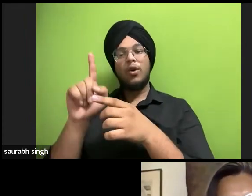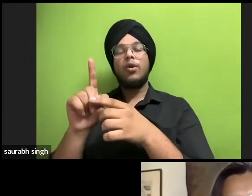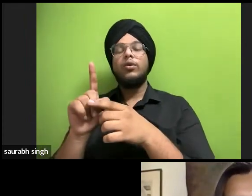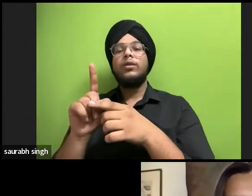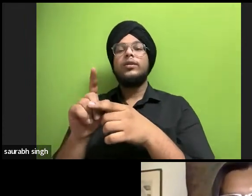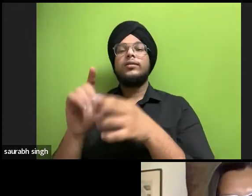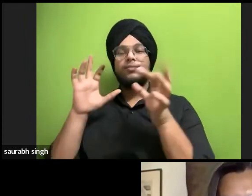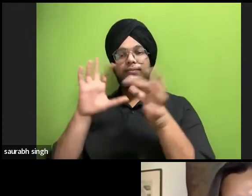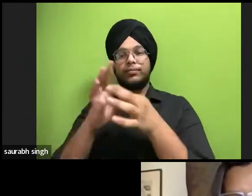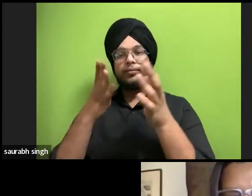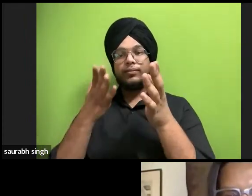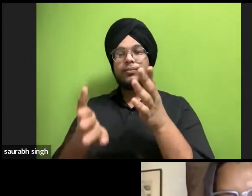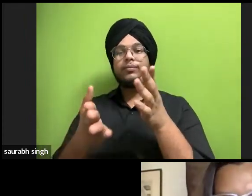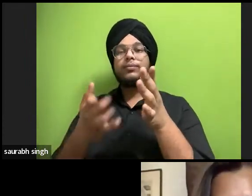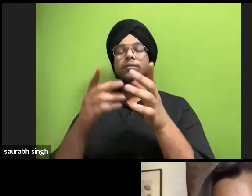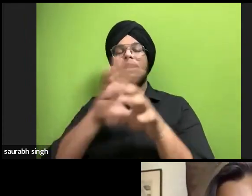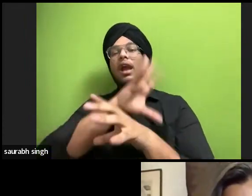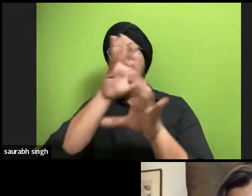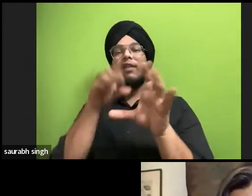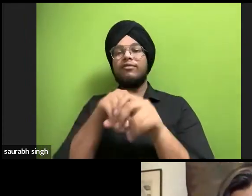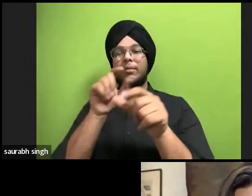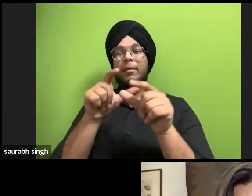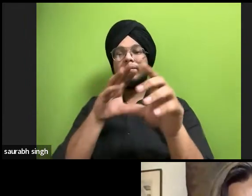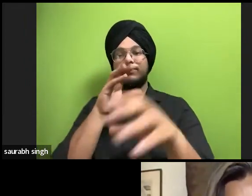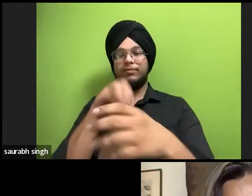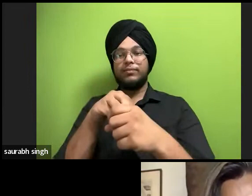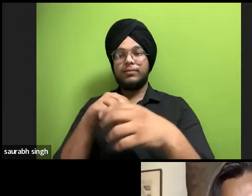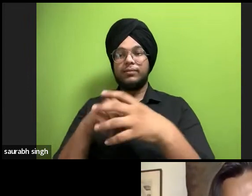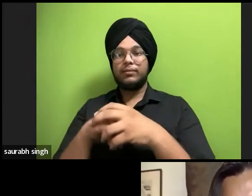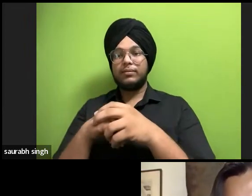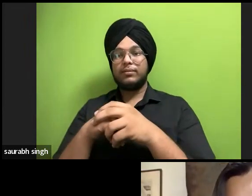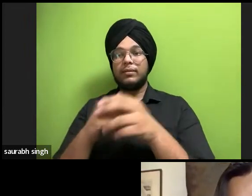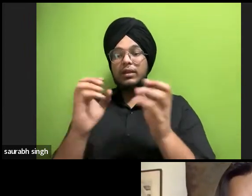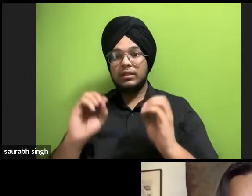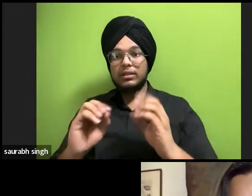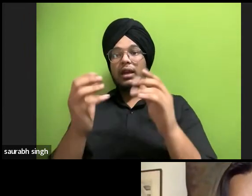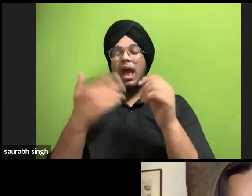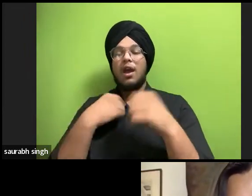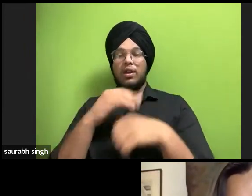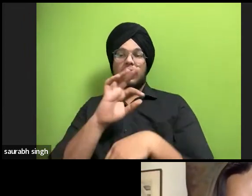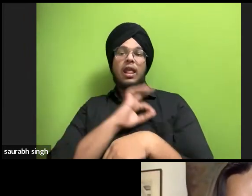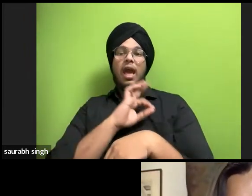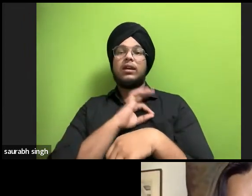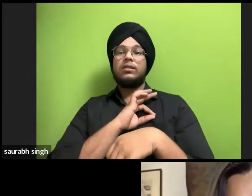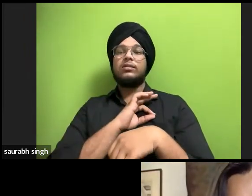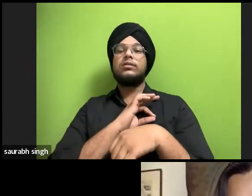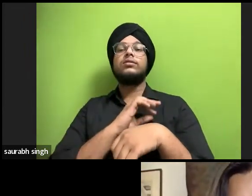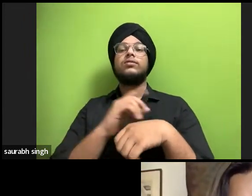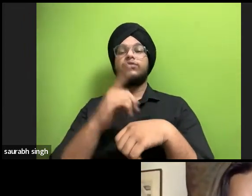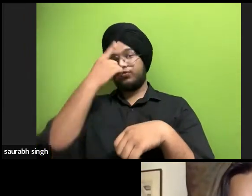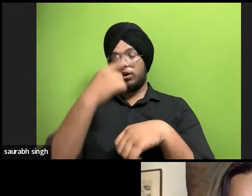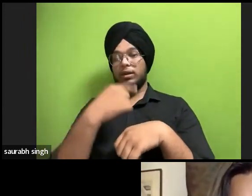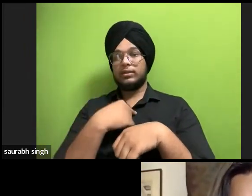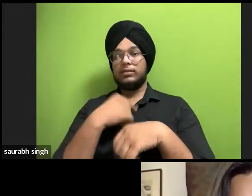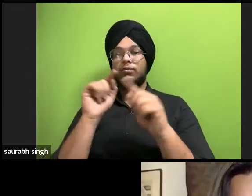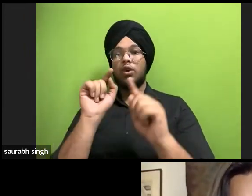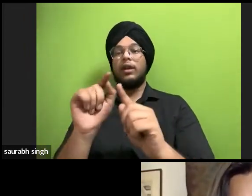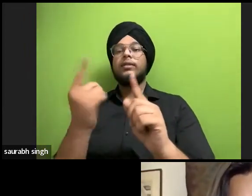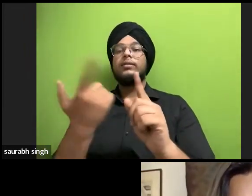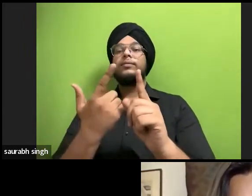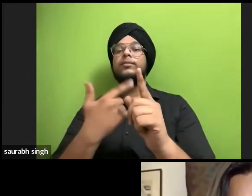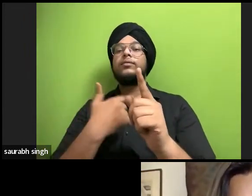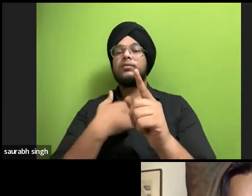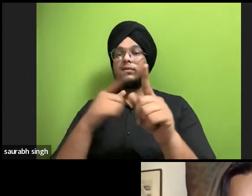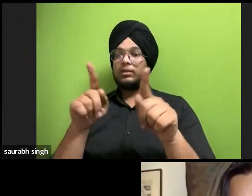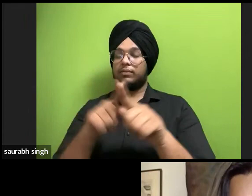in spite of all these glitches. Well, to begin with, I'd like you to set the context for us. As you have